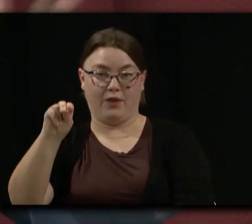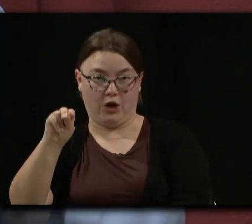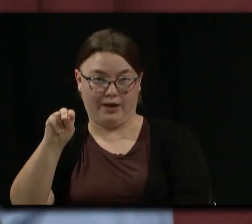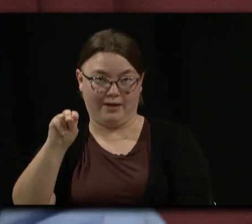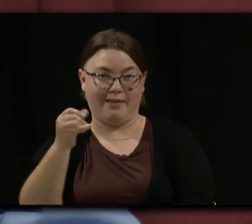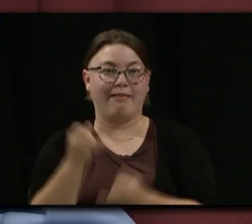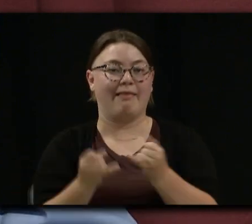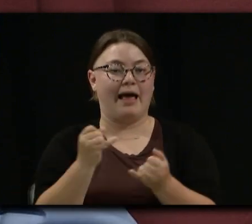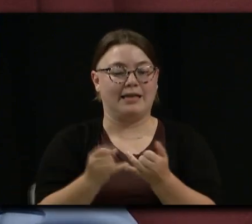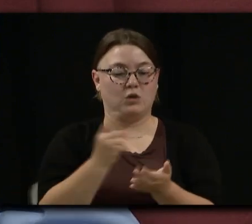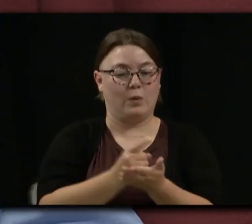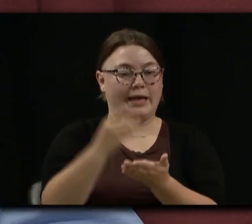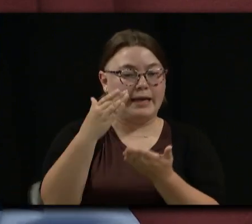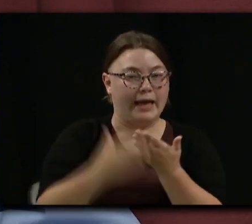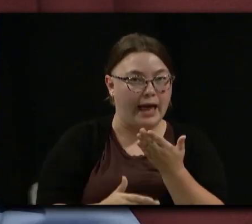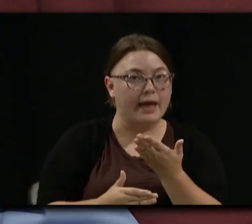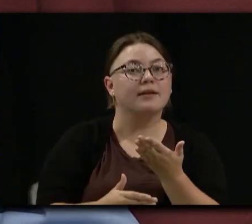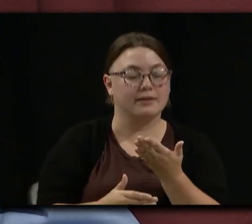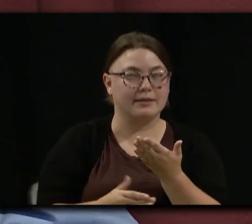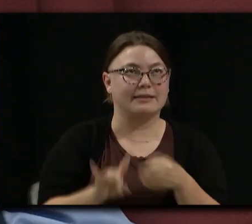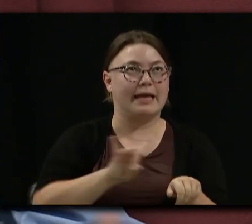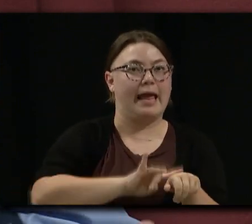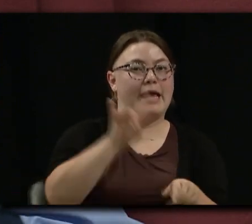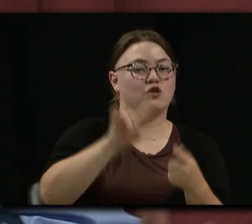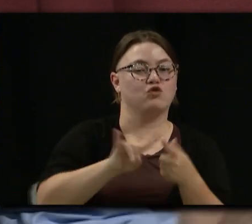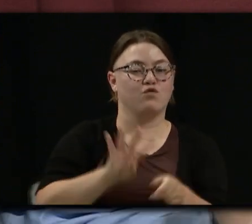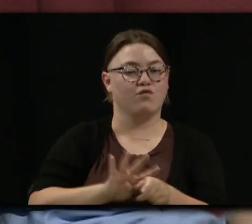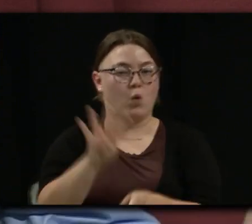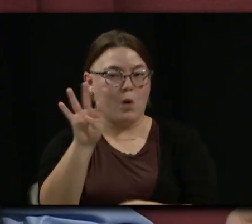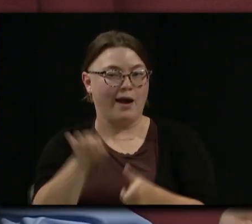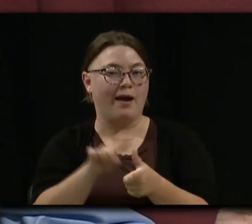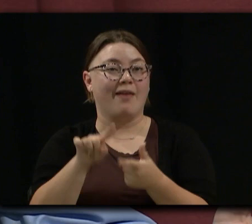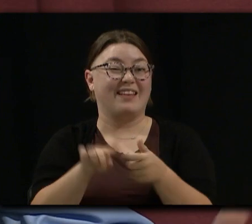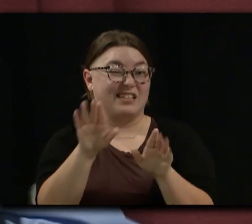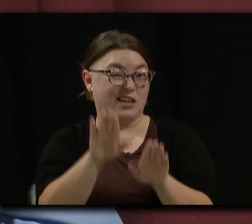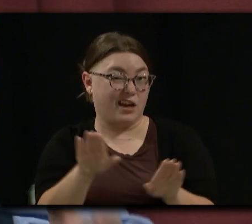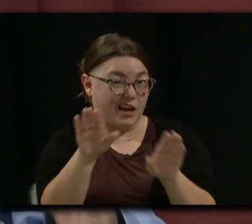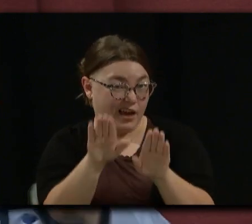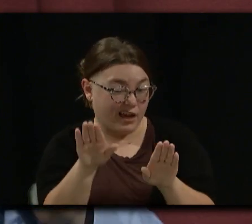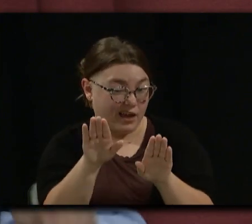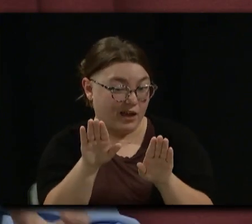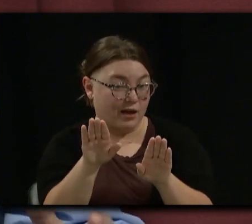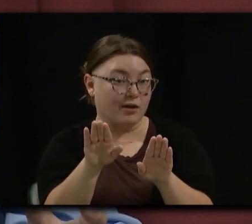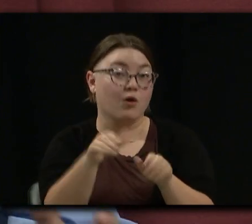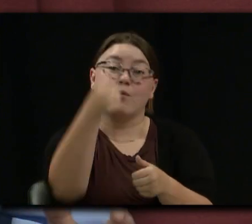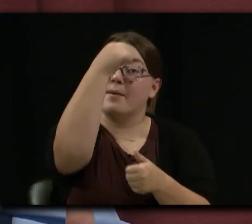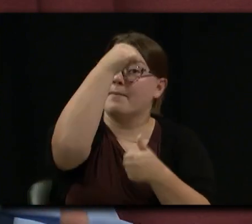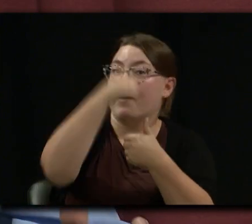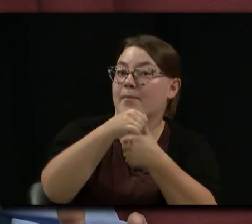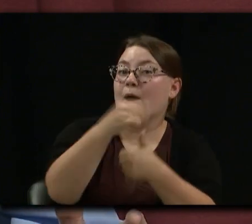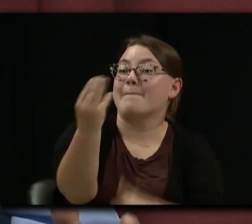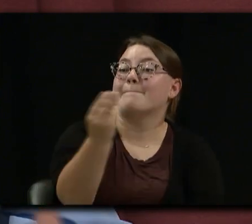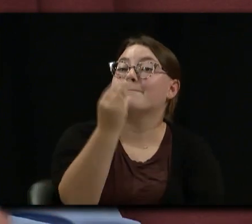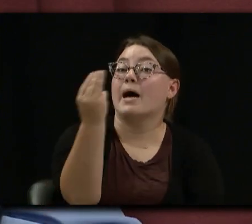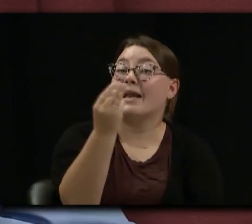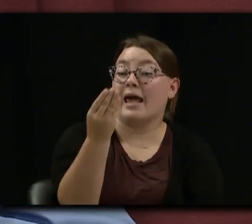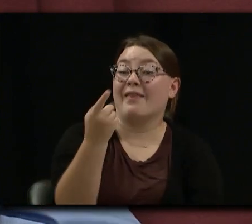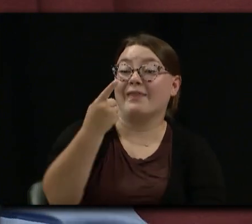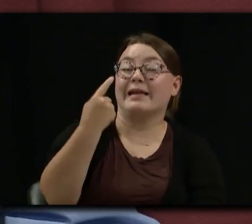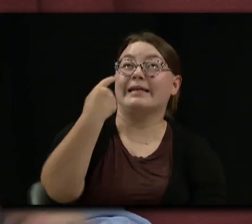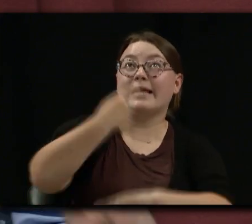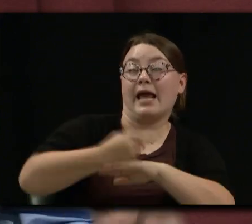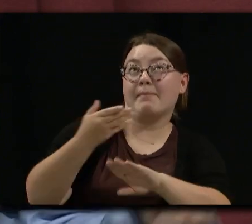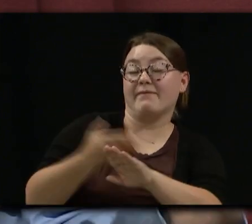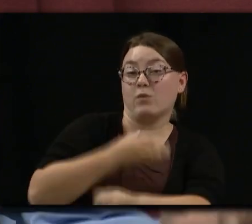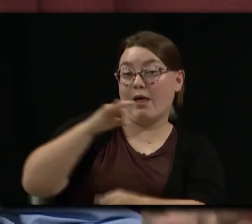4, and then 1 to 5 on that Sunday. But also, with the change, we have no voting on Monday. There's no